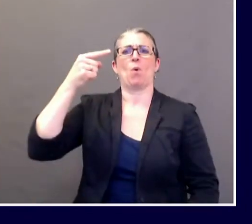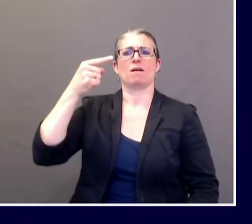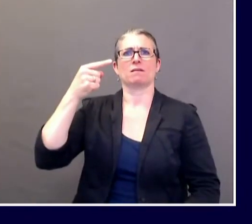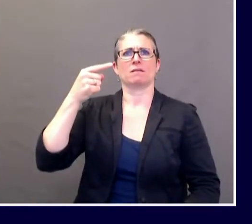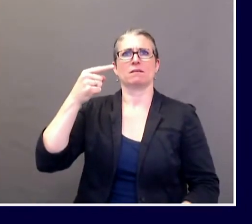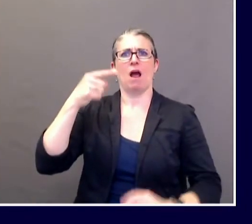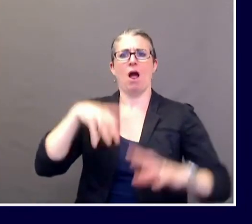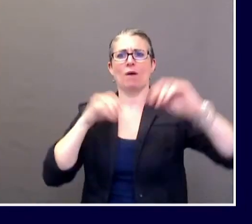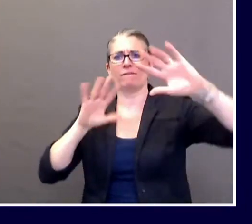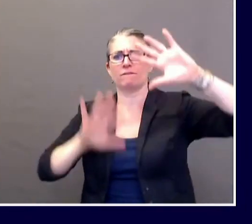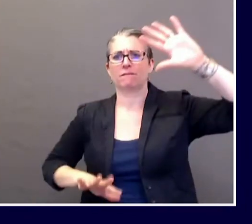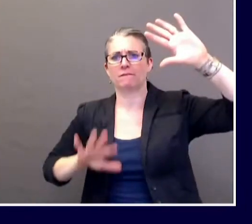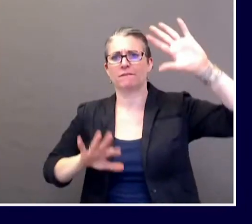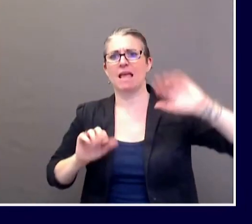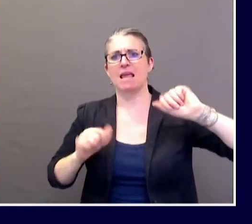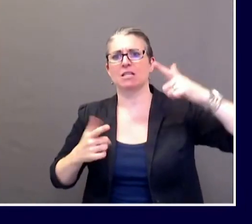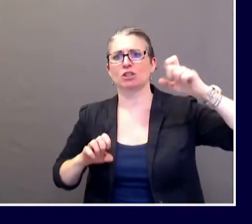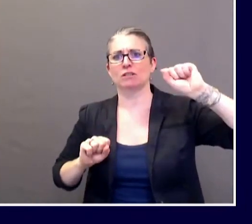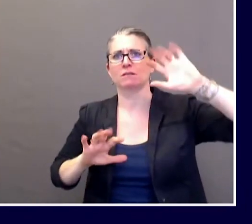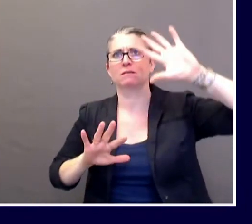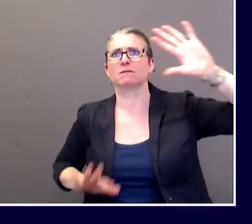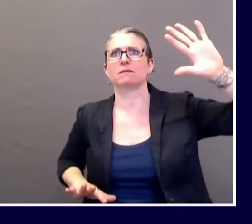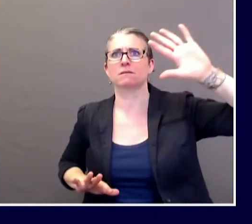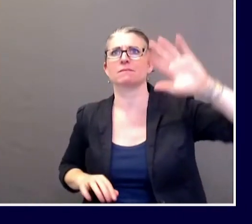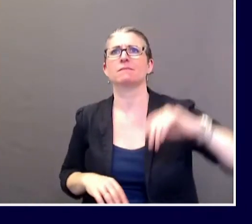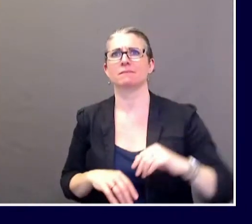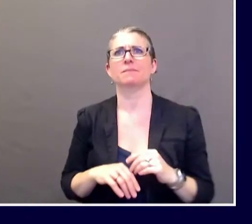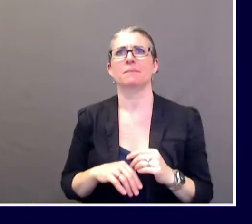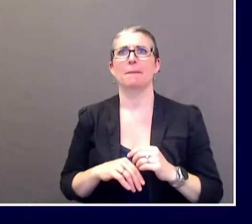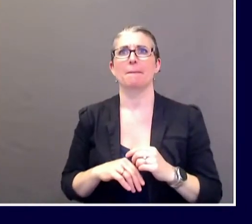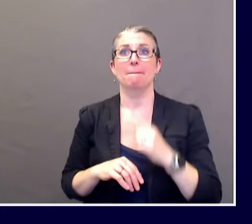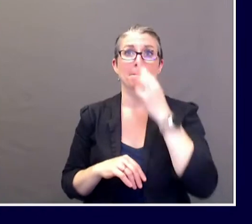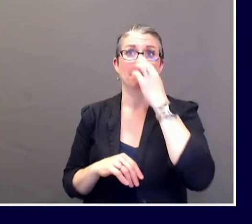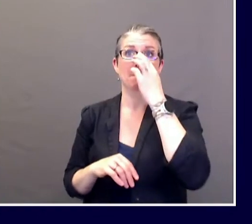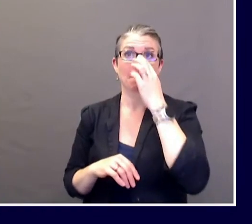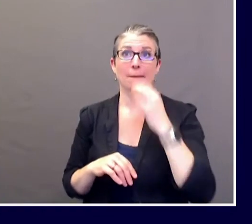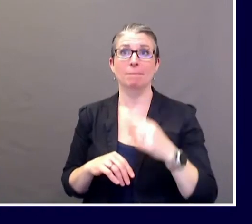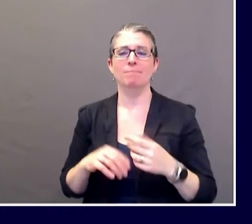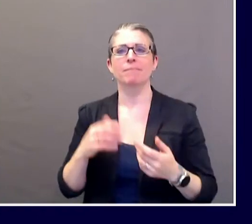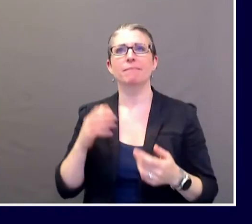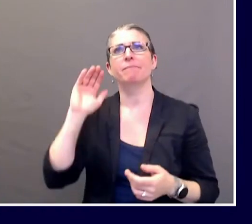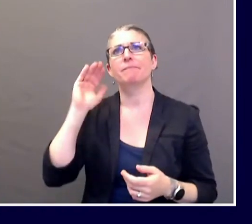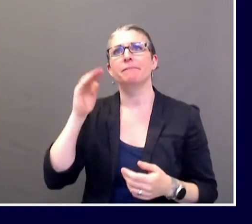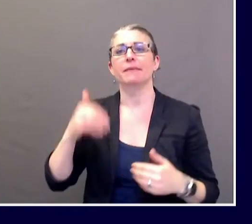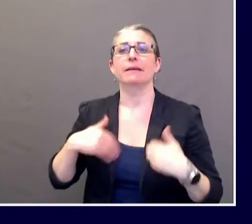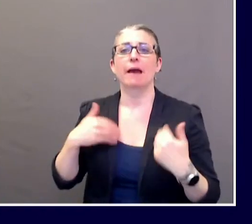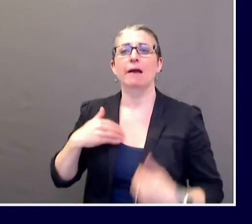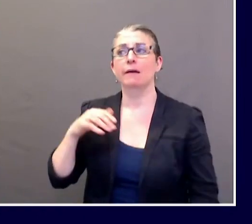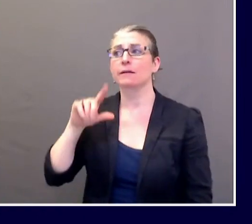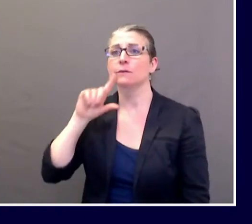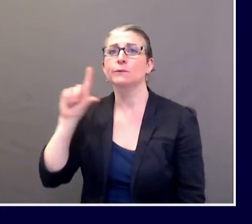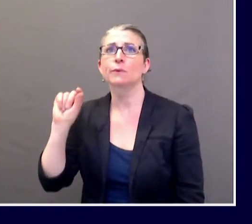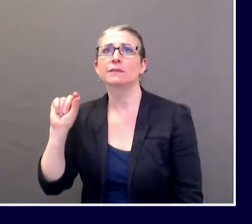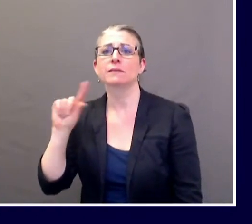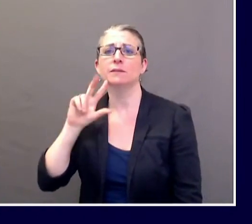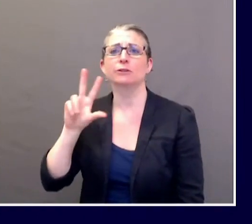the 20s, the 30s that we've talked about, the younger people mixing and so on and so forth? Do we need those numbers to increase more?